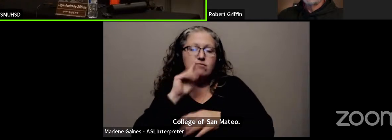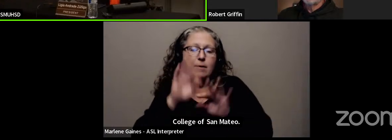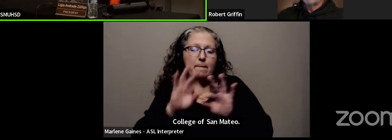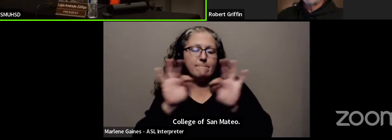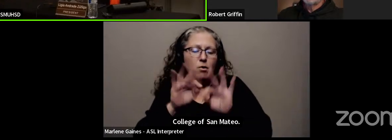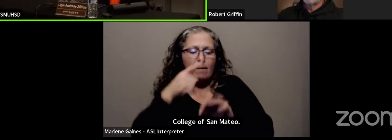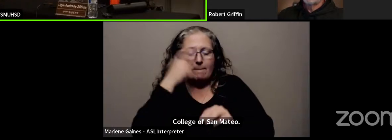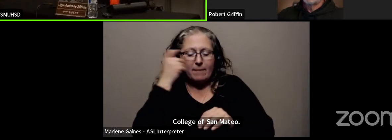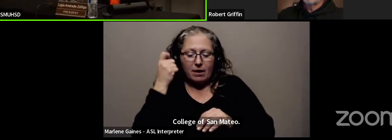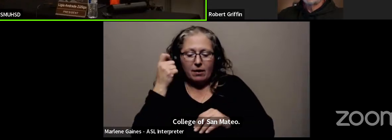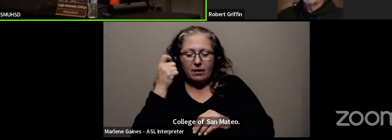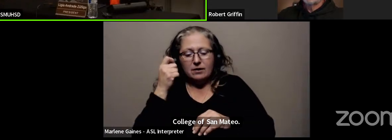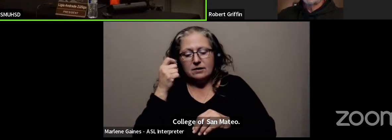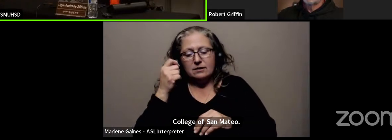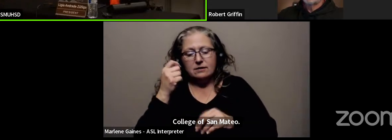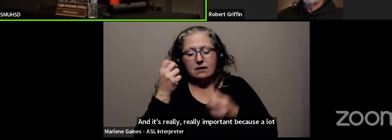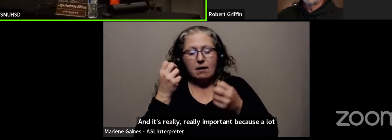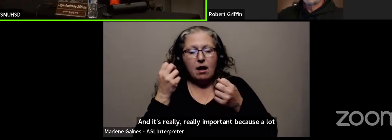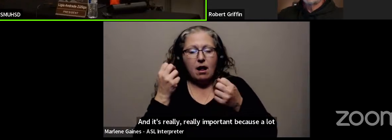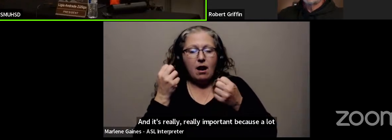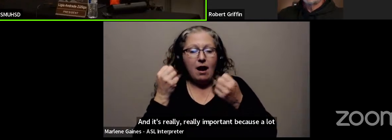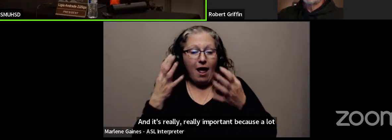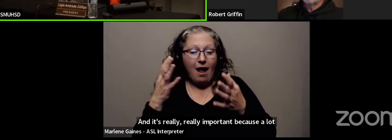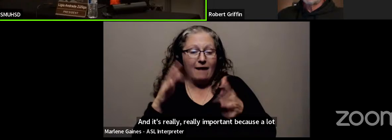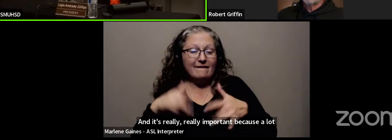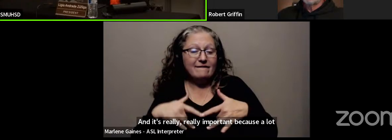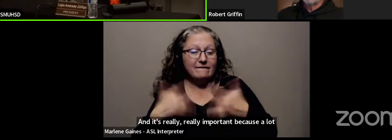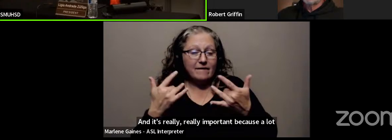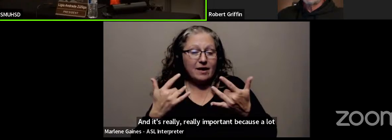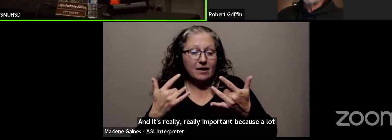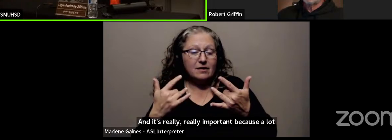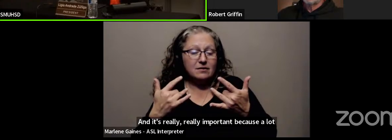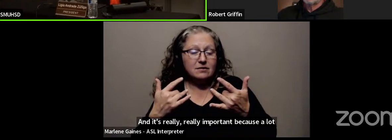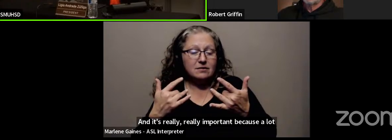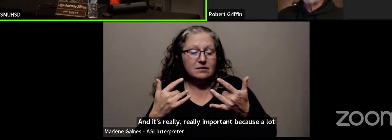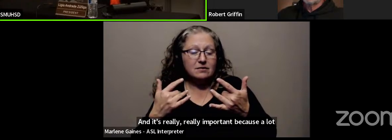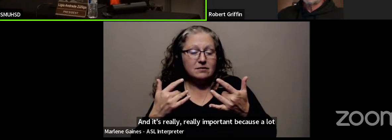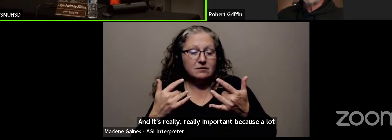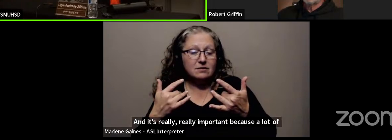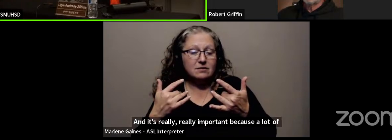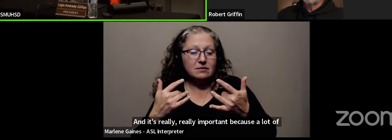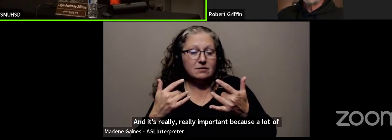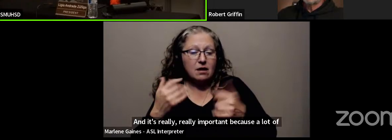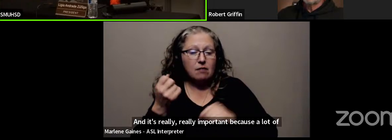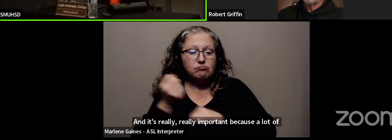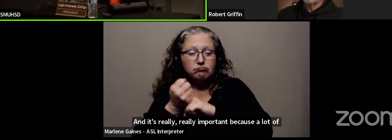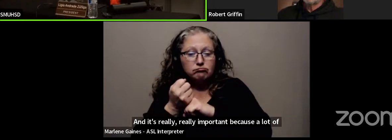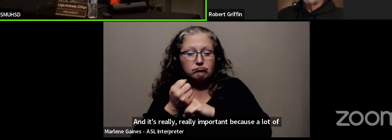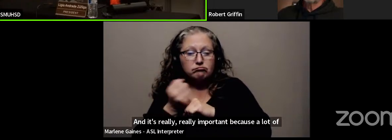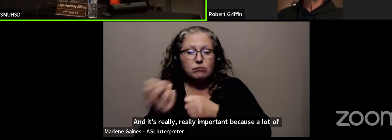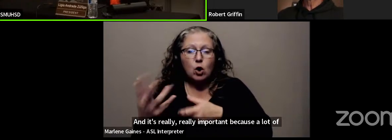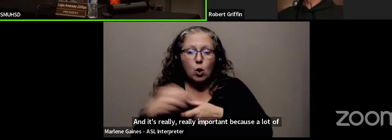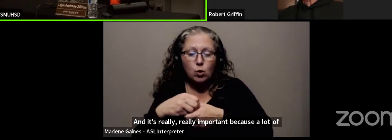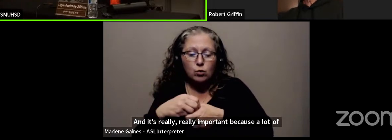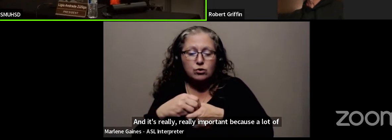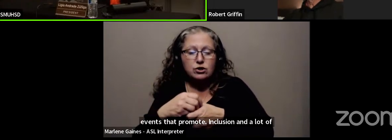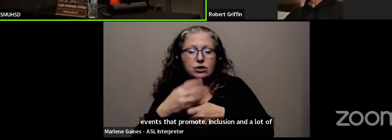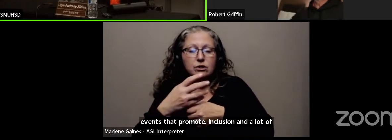because a lot of events that promote inclusion and a lot